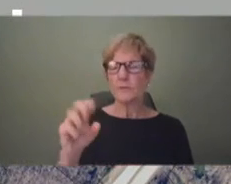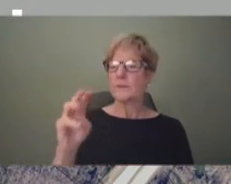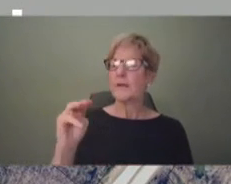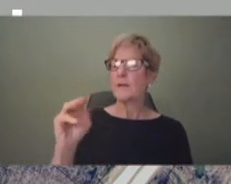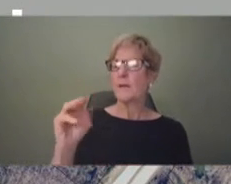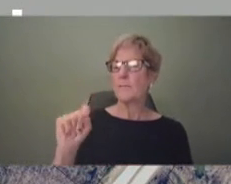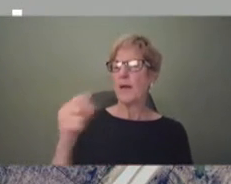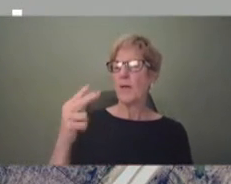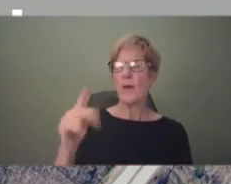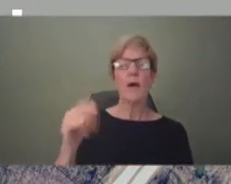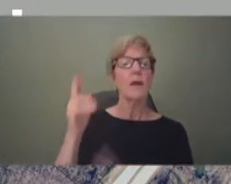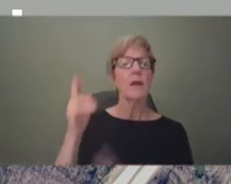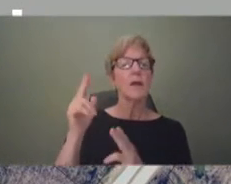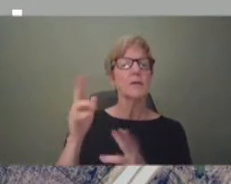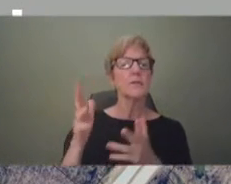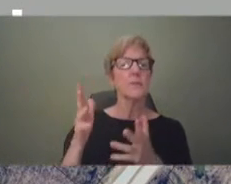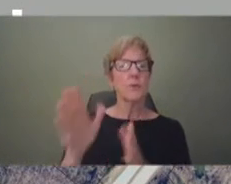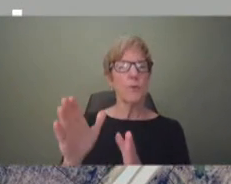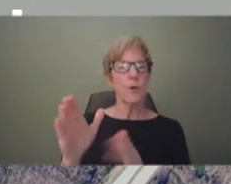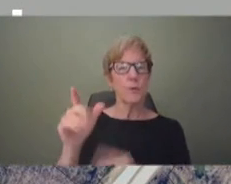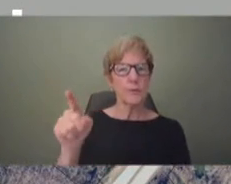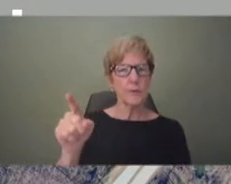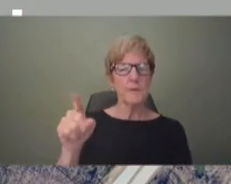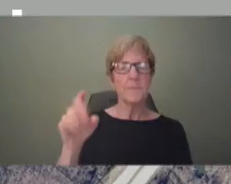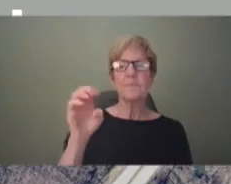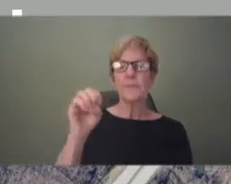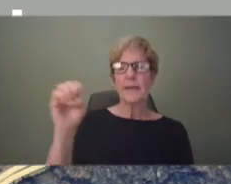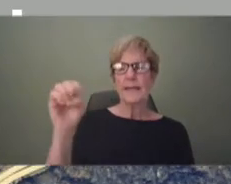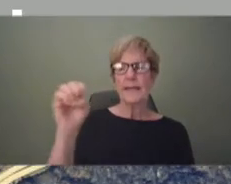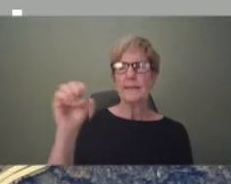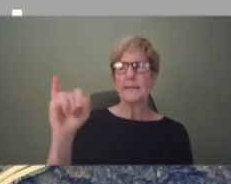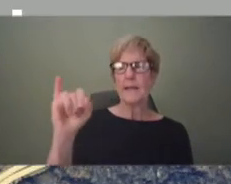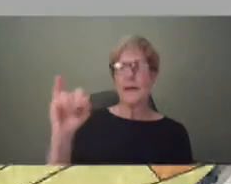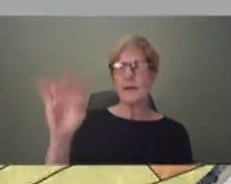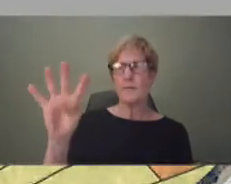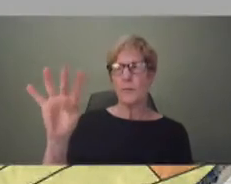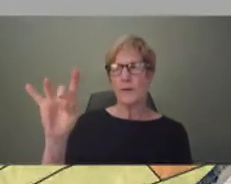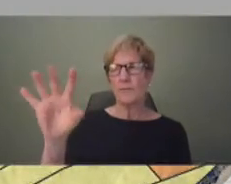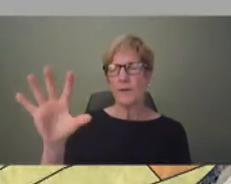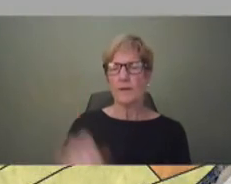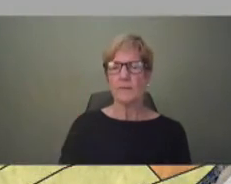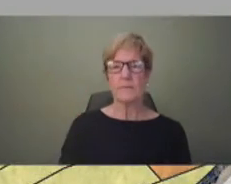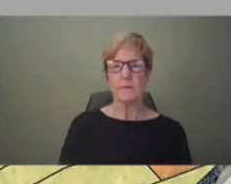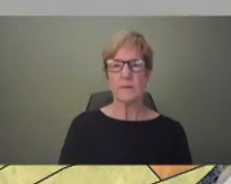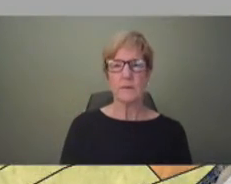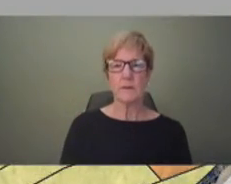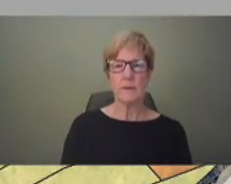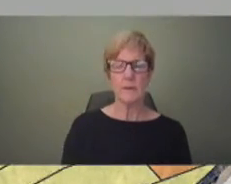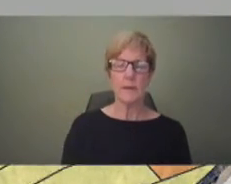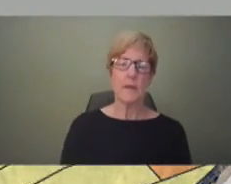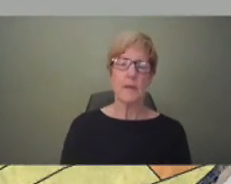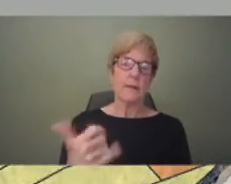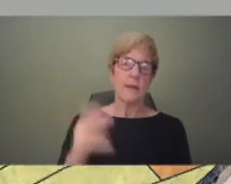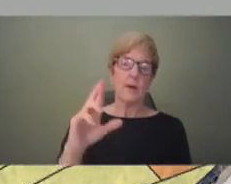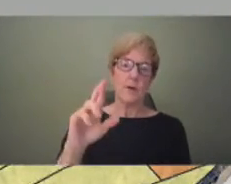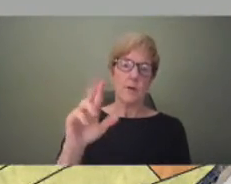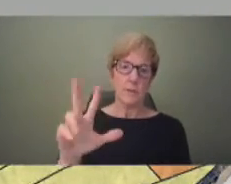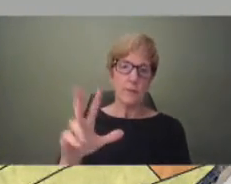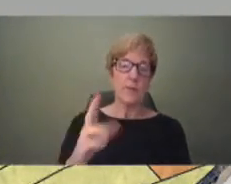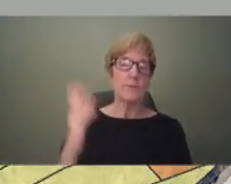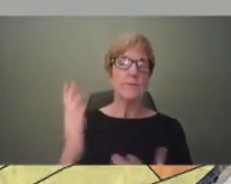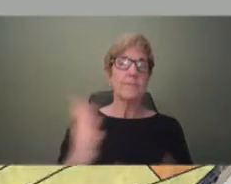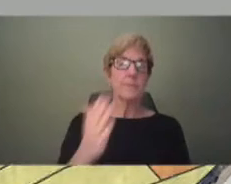Road in Oakdale uh just there off of East i485 the zoning is R3 uh the proposed zoning is for